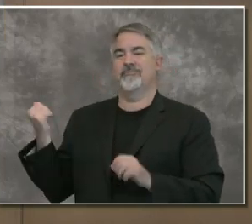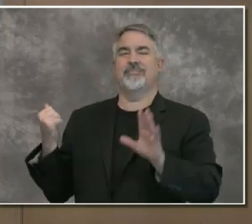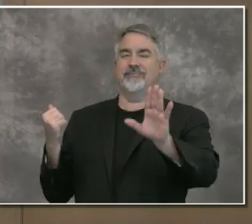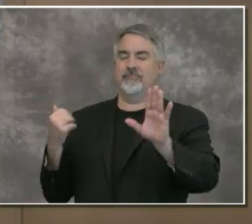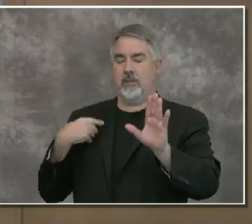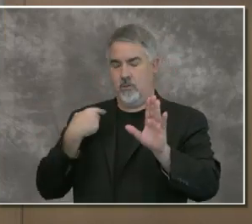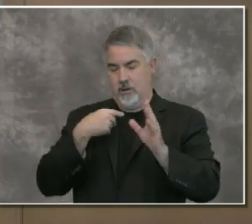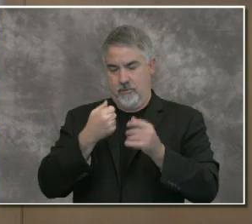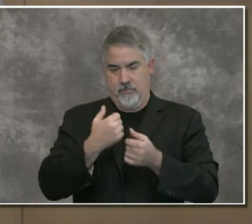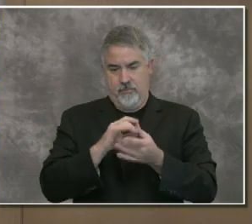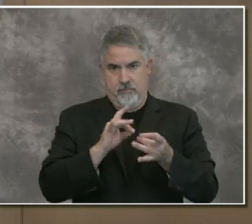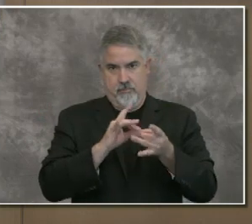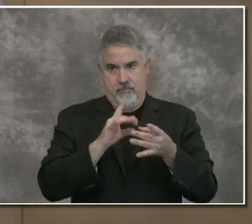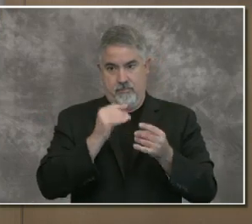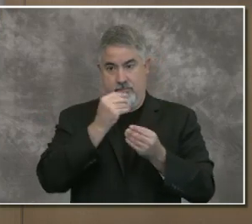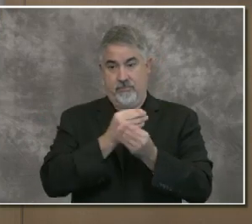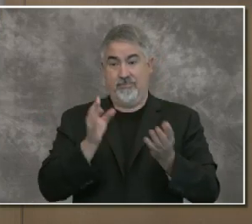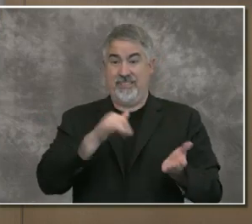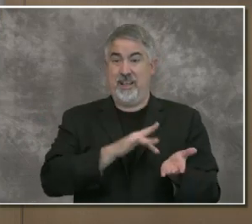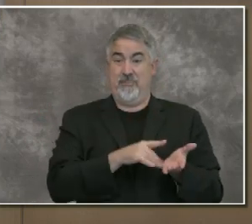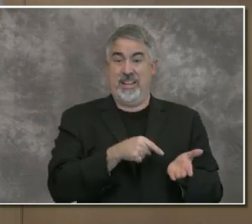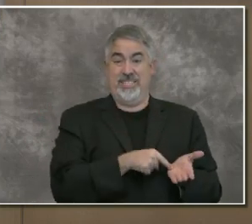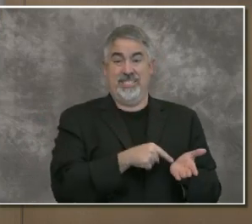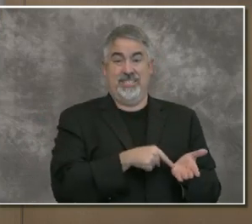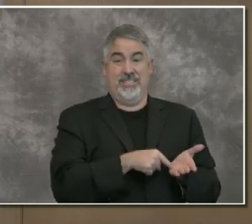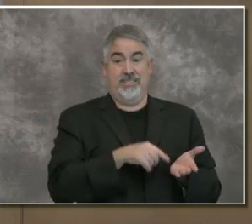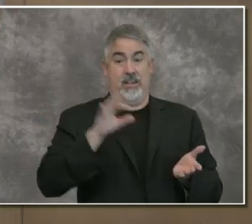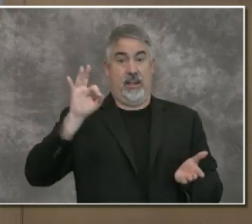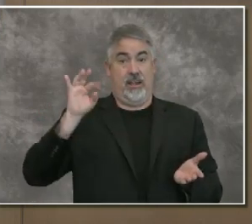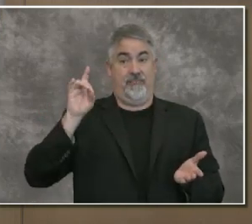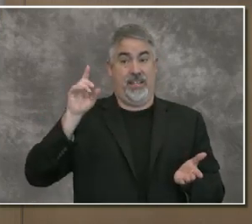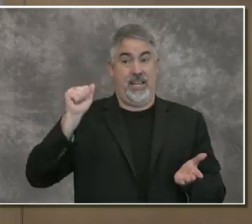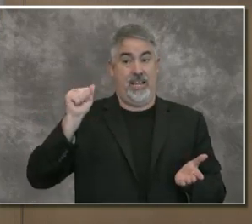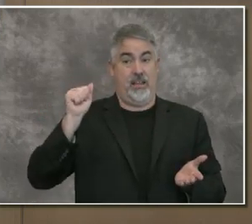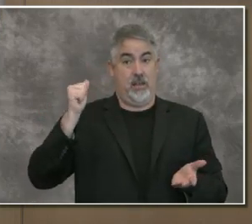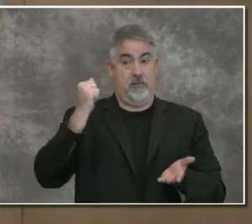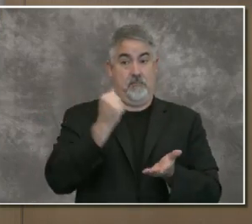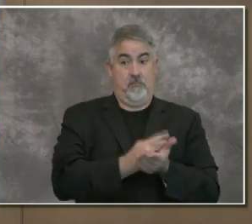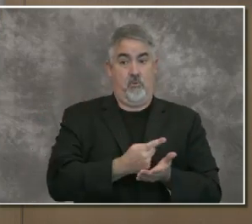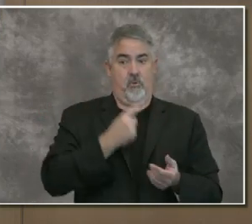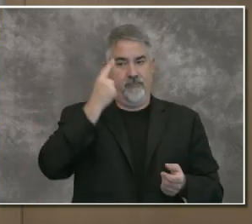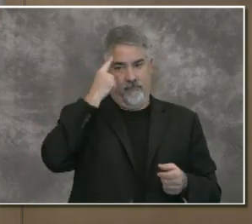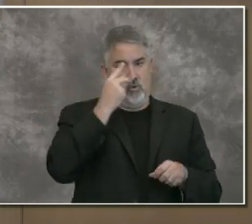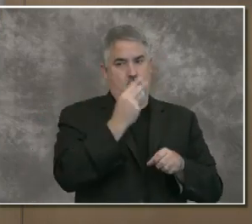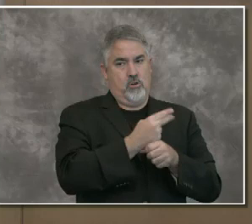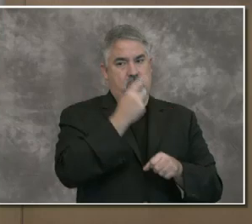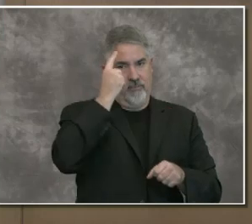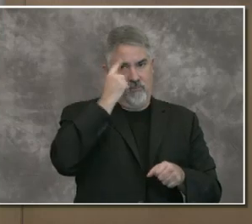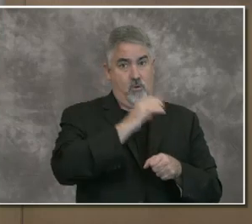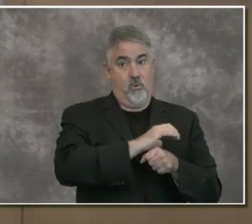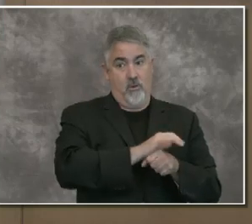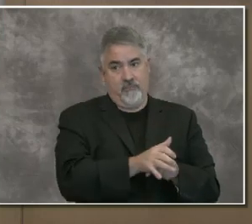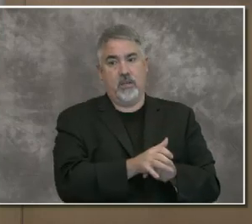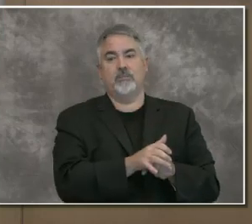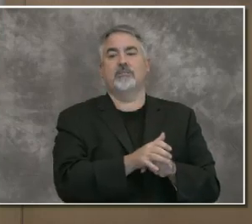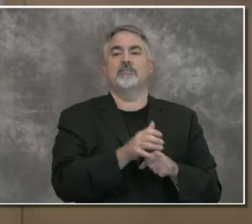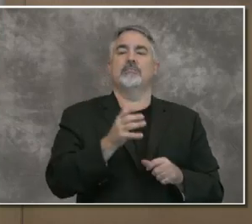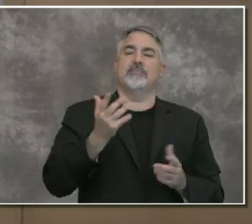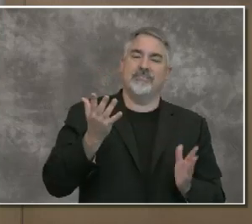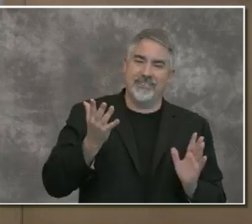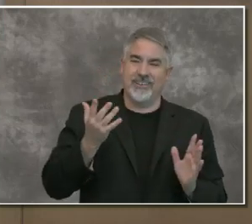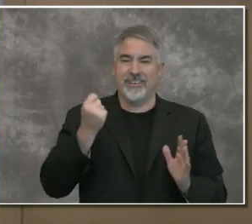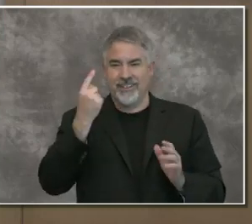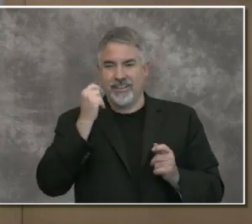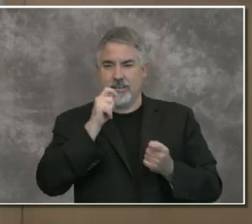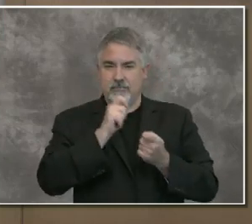one, this particular drug is not FDA indicated for this use. You know, the specific use of medications